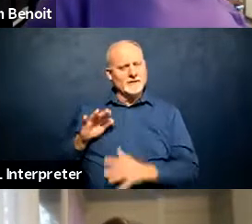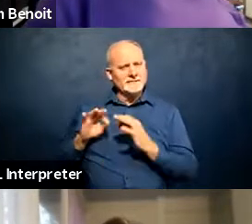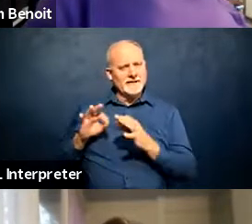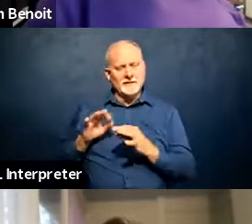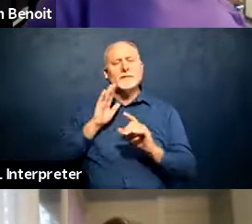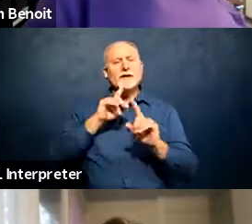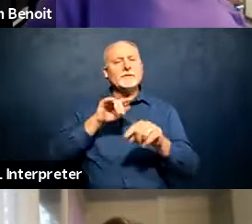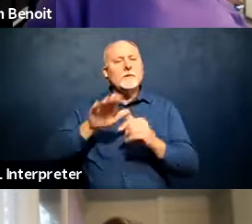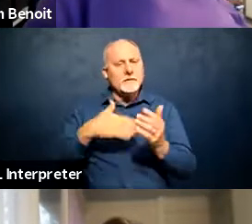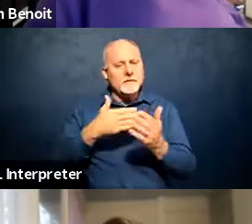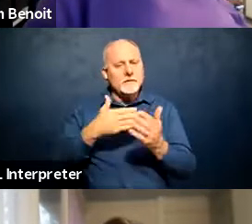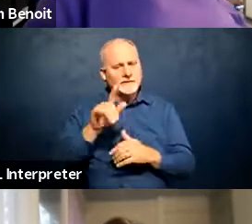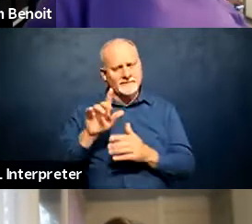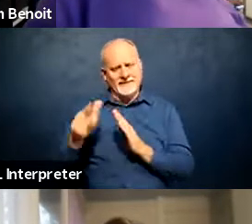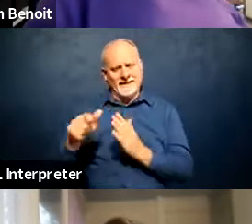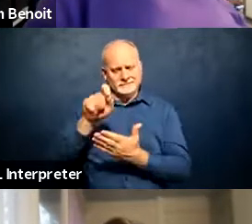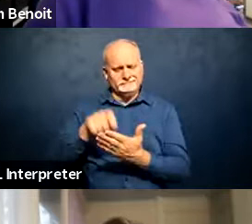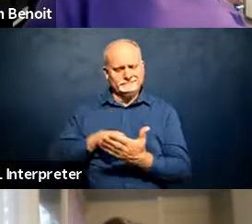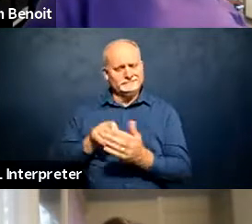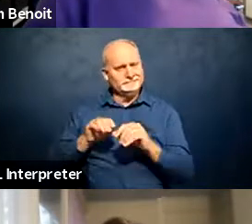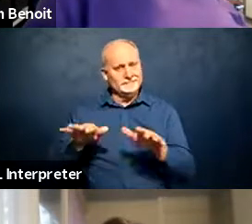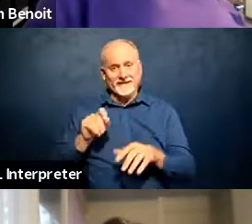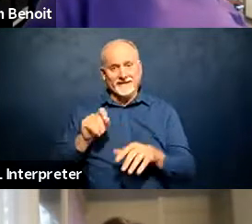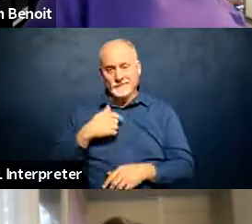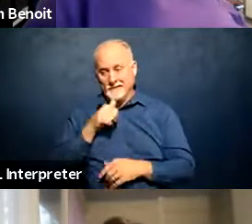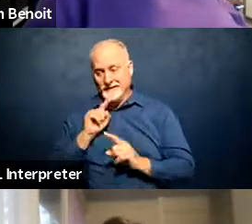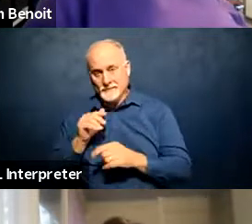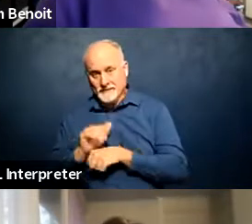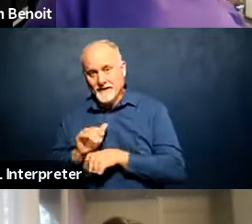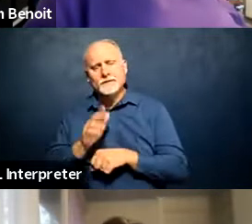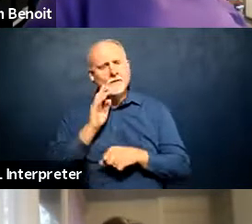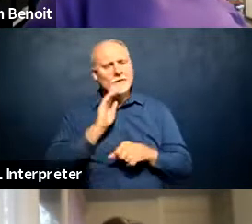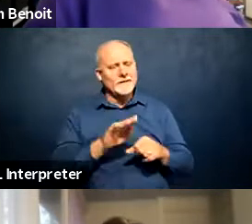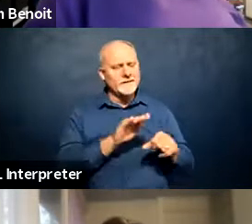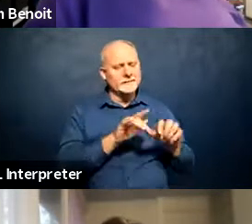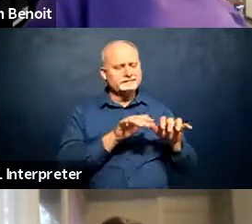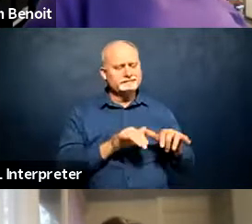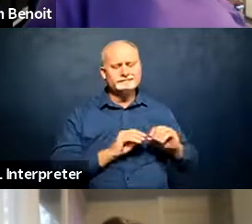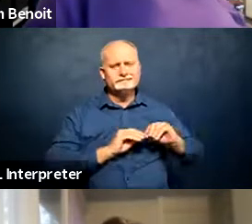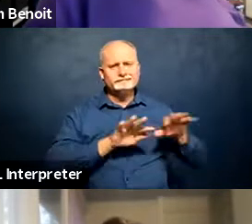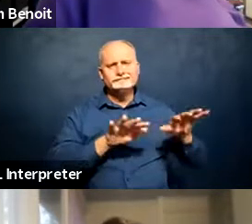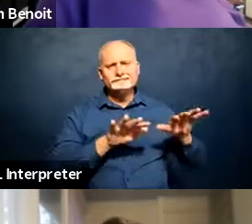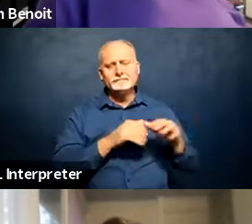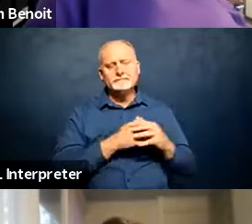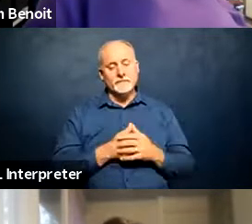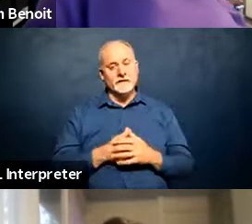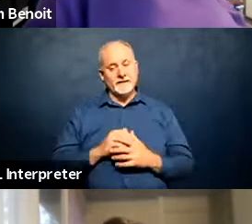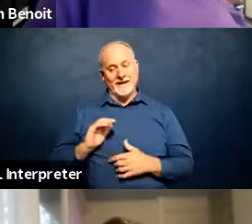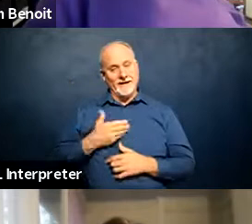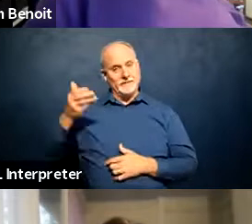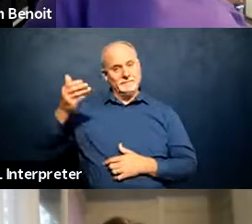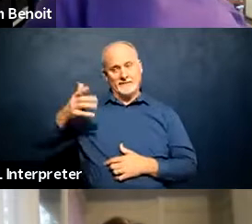questions with written responses if we don't get to address them tonight. Tonight's speakers have been chosen to